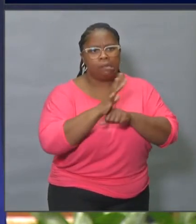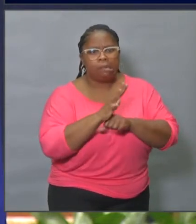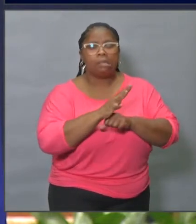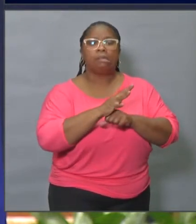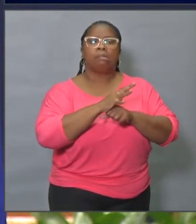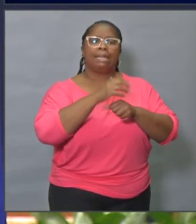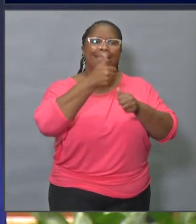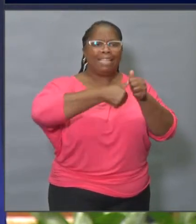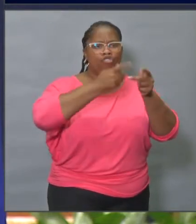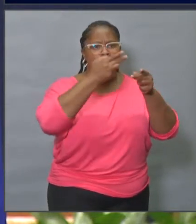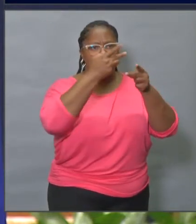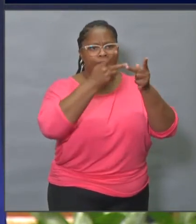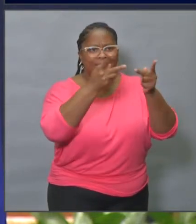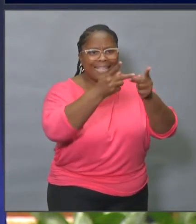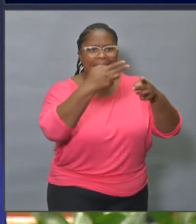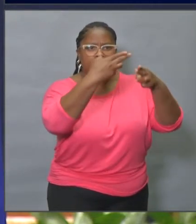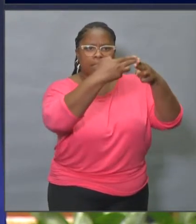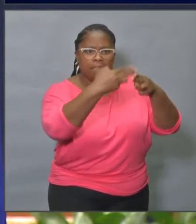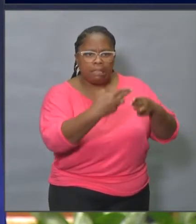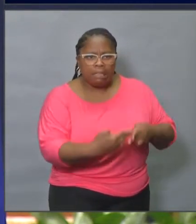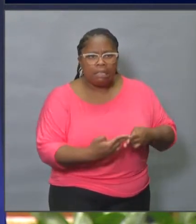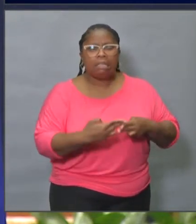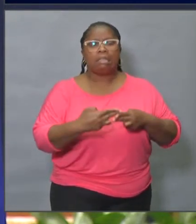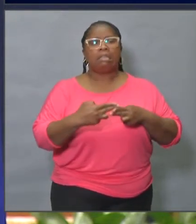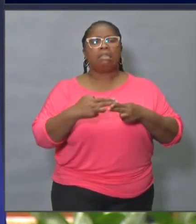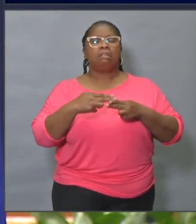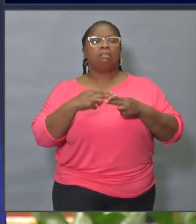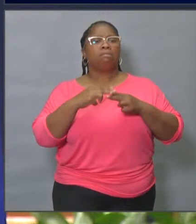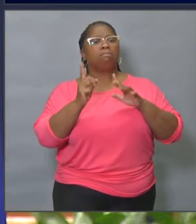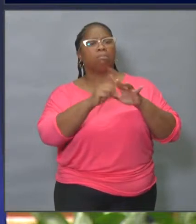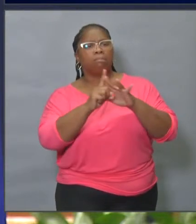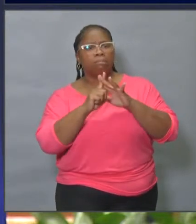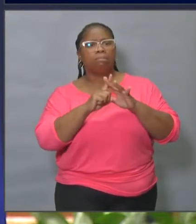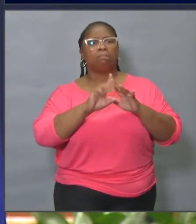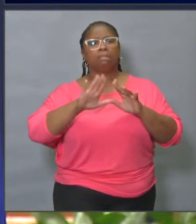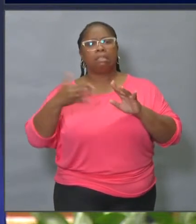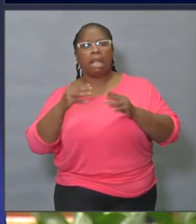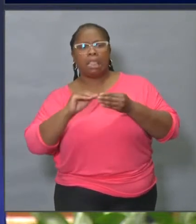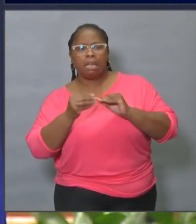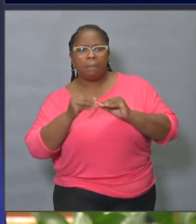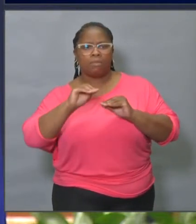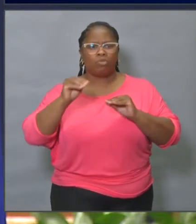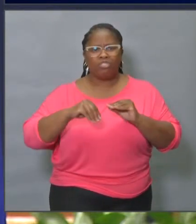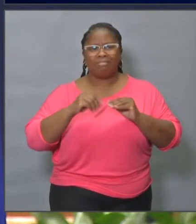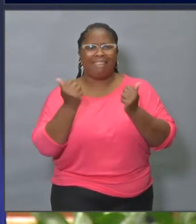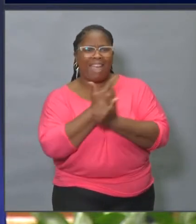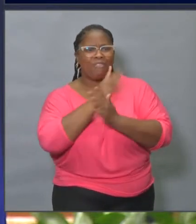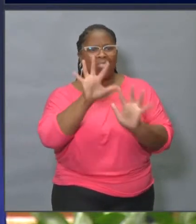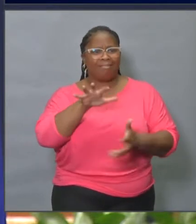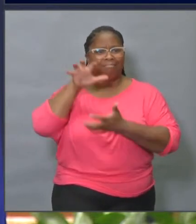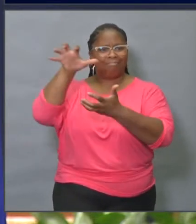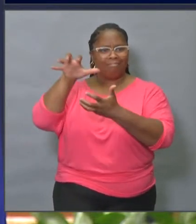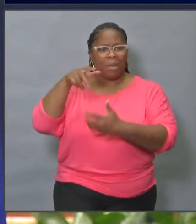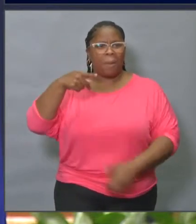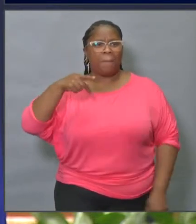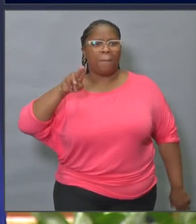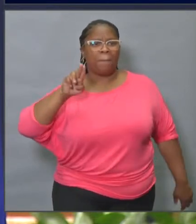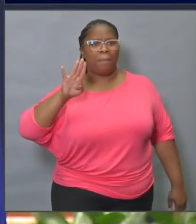dashboard on testing, case and death data, and our recovery dashboard when you go to our website,